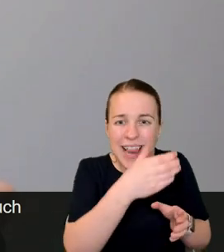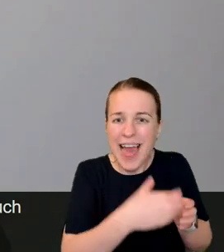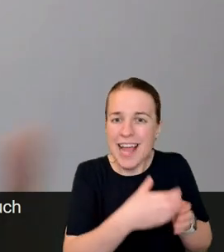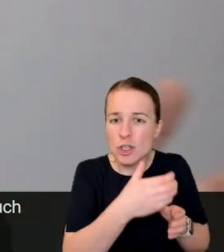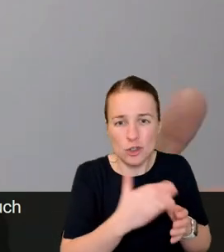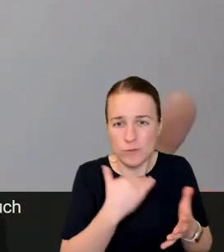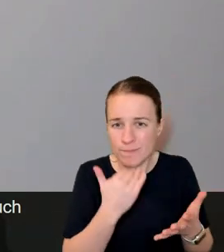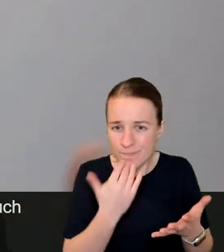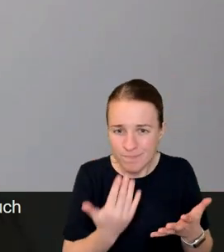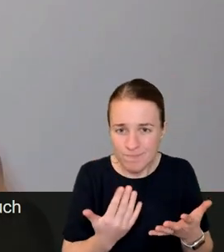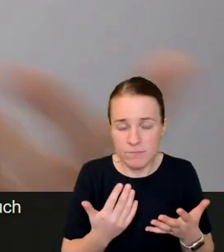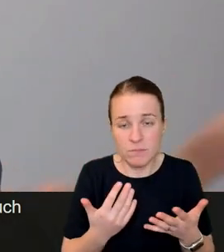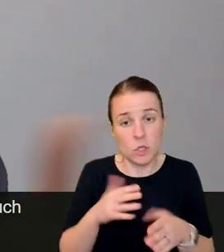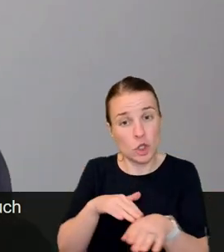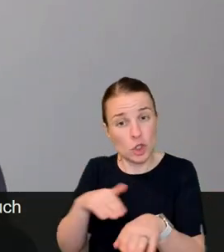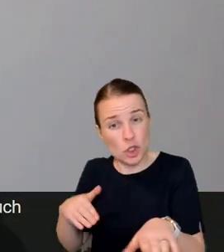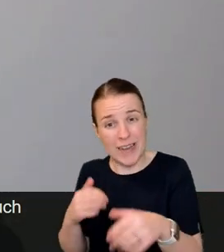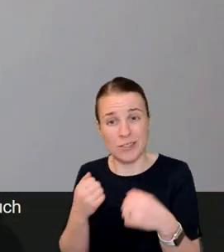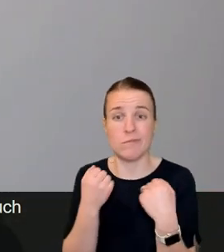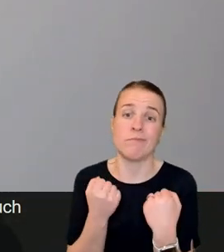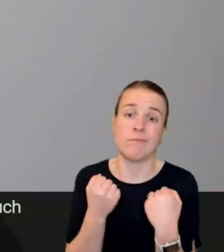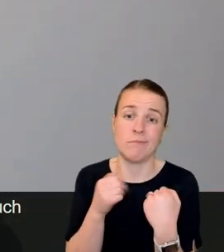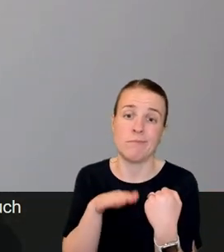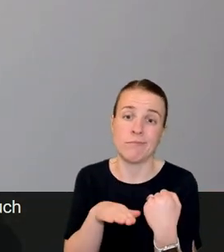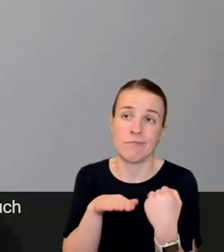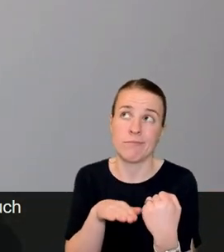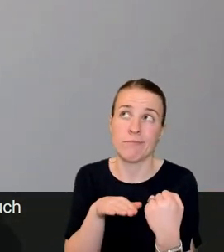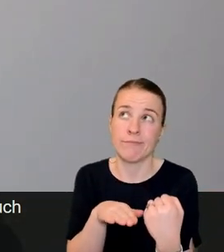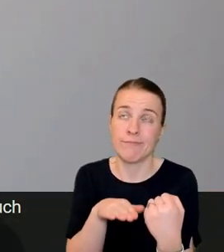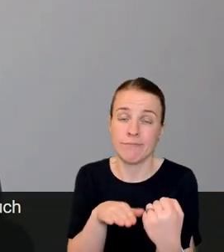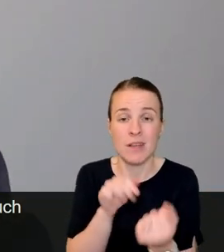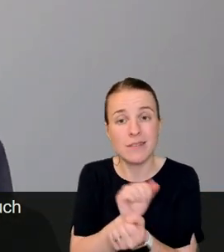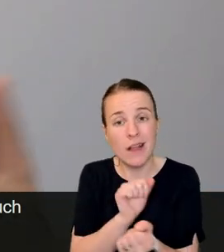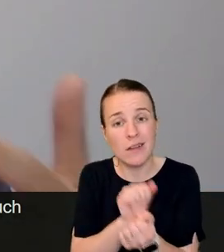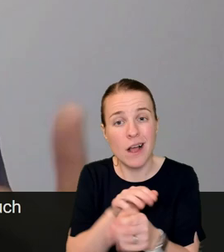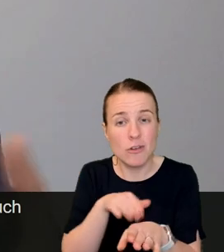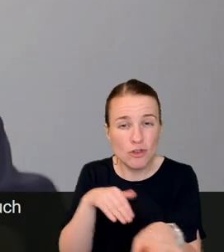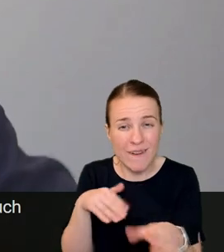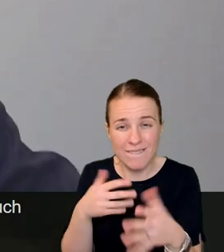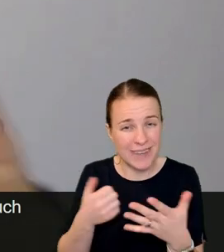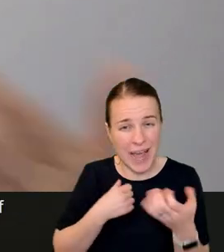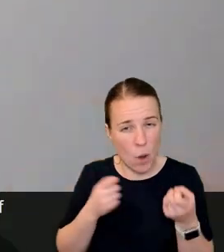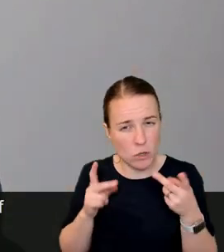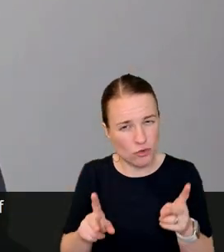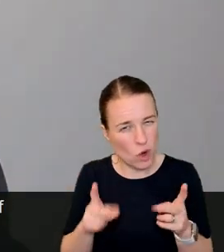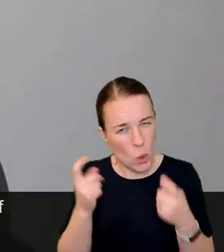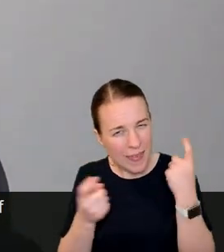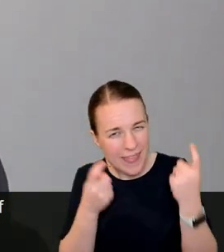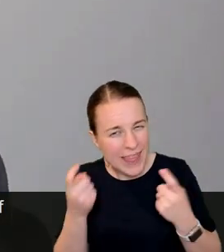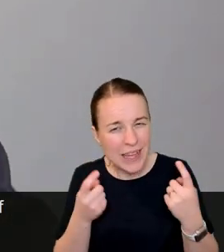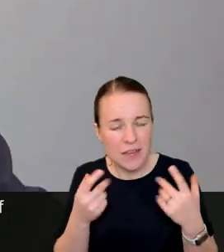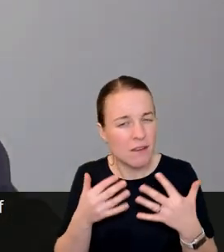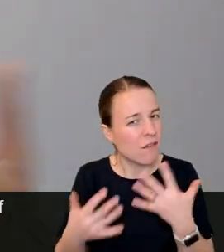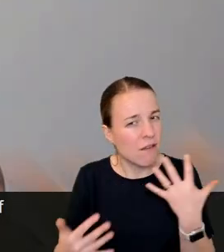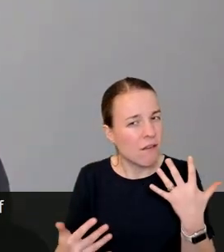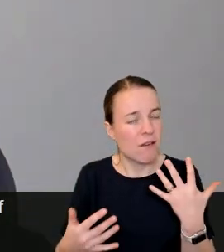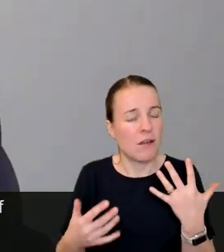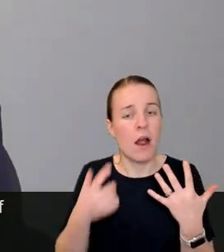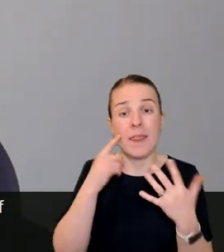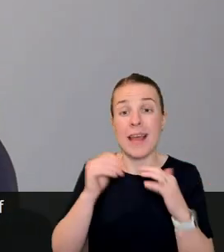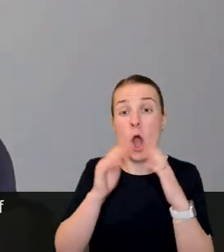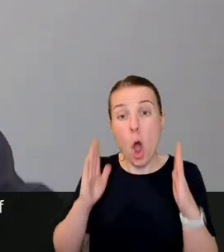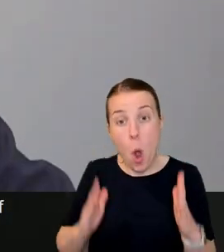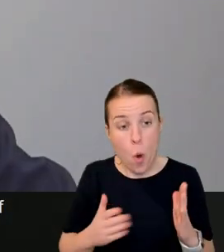of congestion, being stuck in traffic because of gridlock on our roads, and so forth. By insulating our homes, by having double